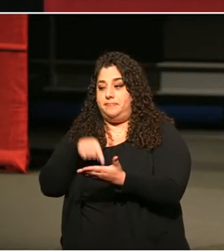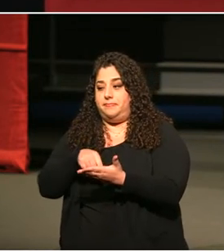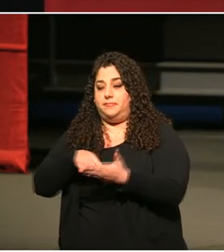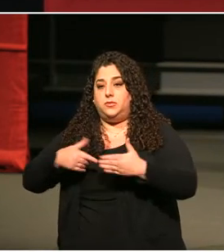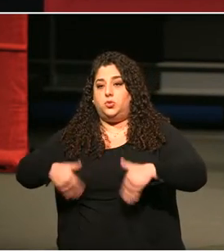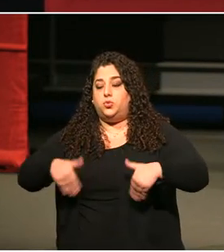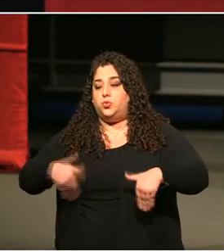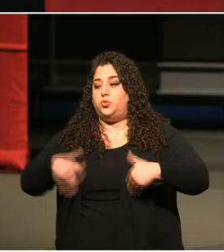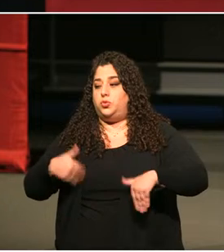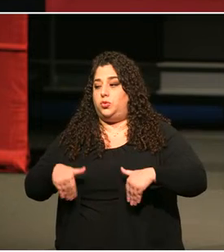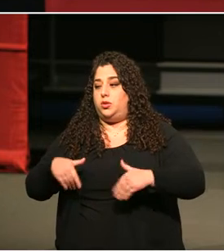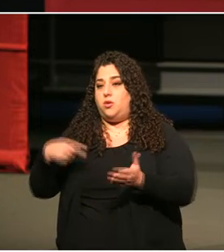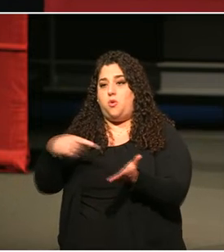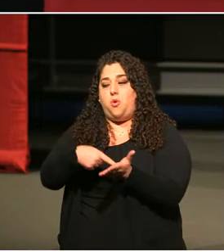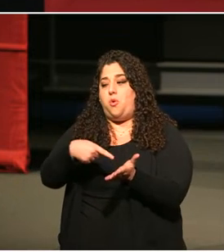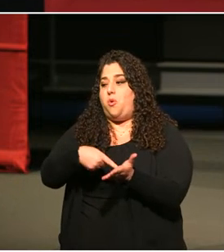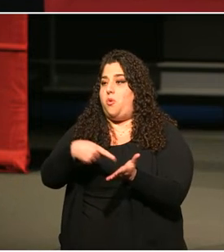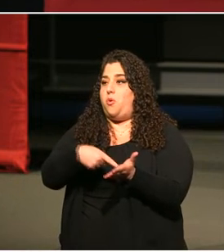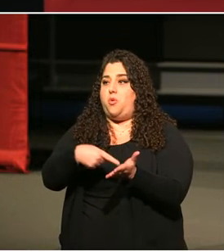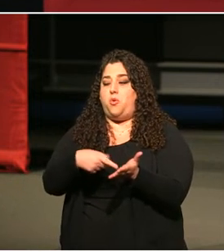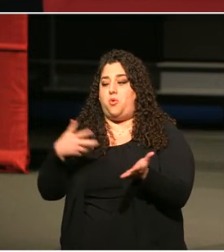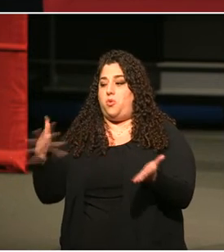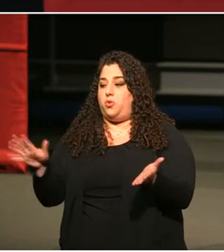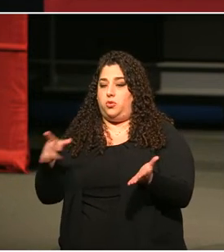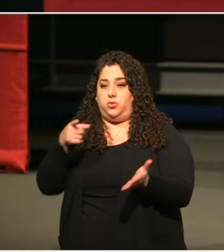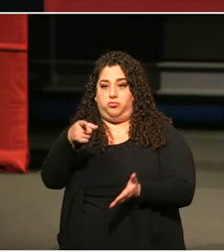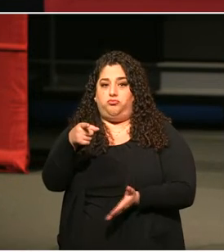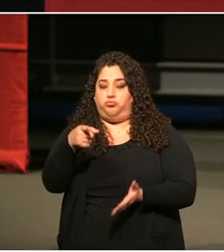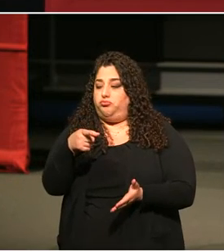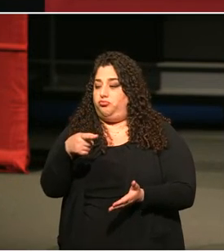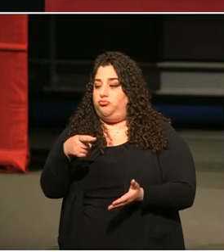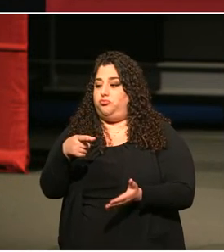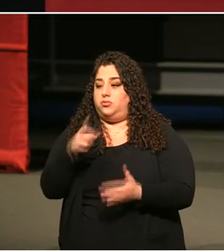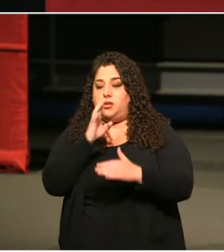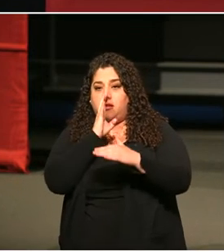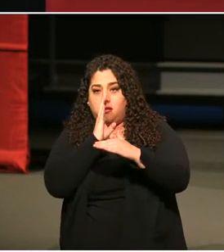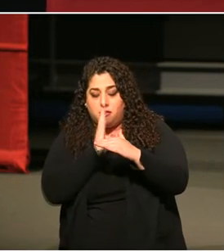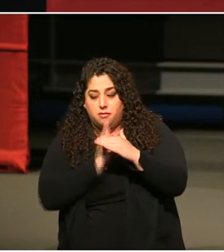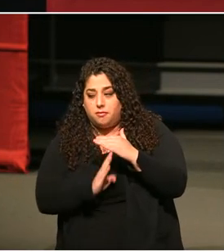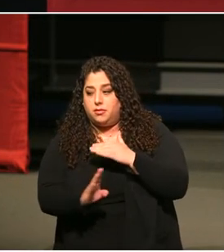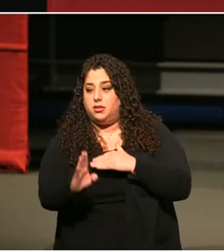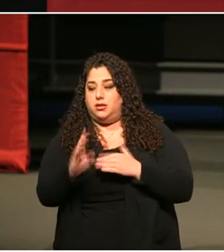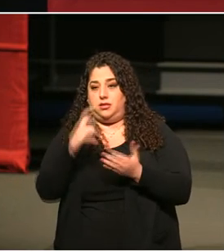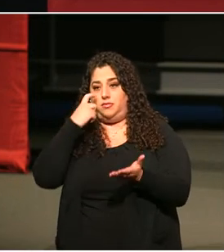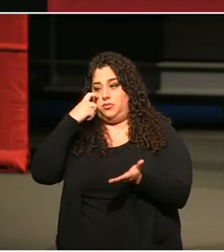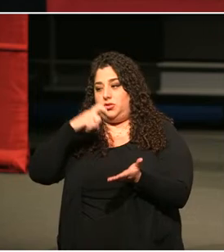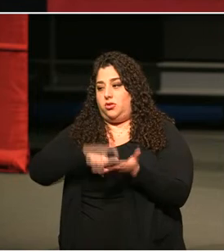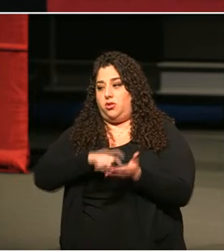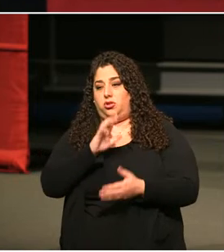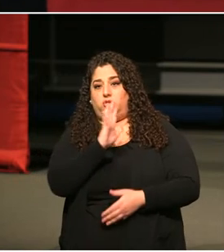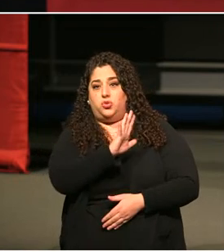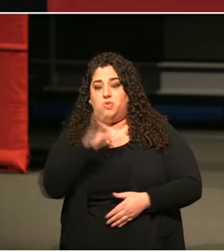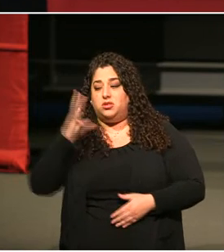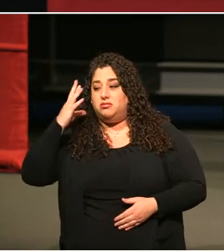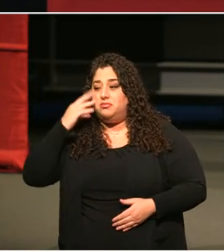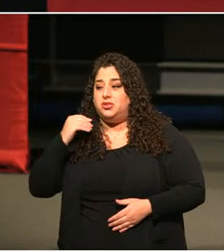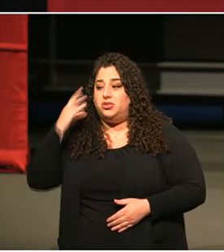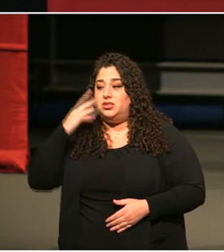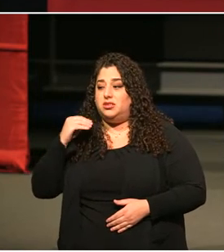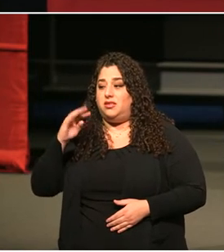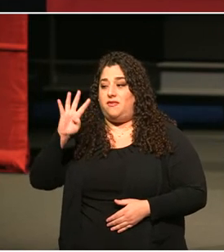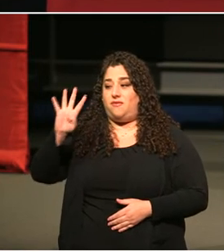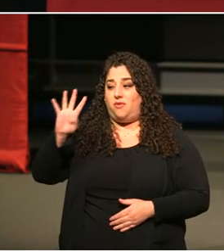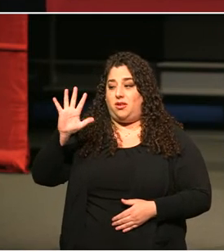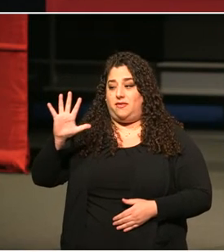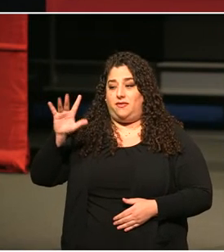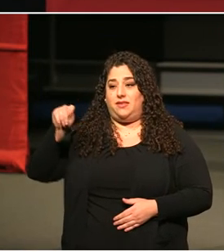of Motion Picture Arts and Sciences, with humble acknowledgement of your experience at the 45th Academy Awards. As you stood on the